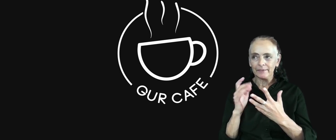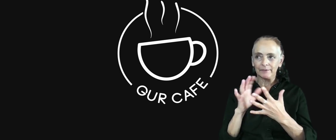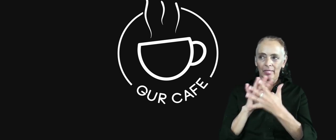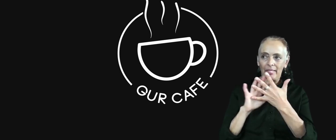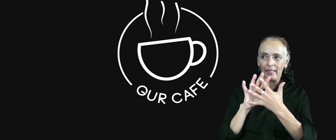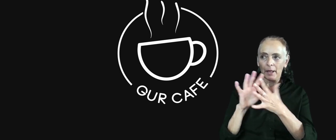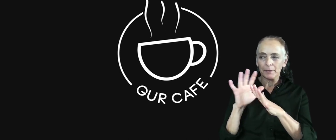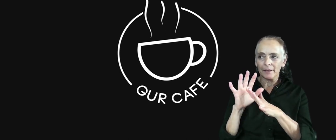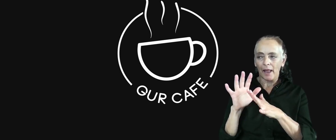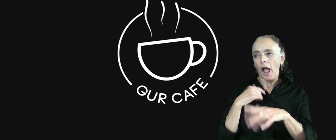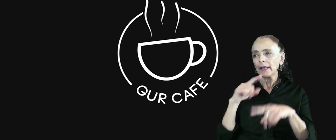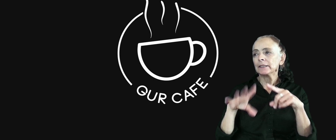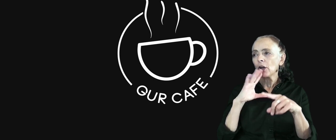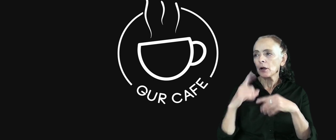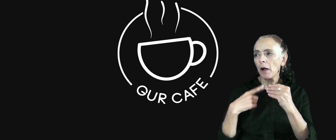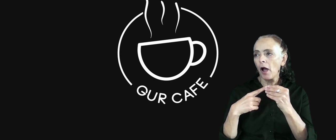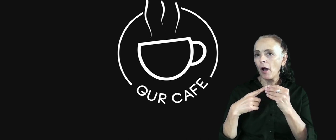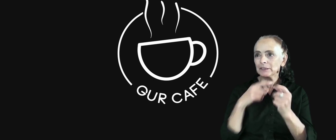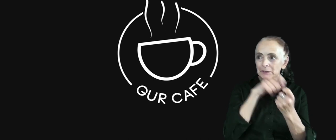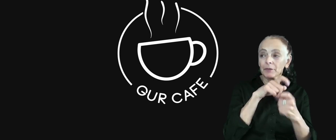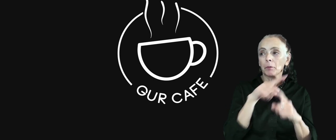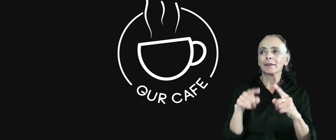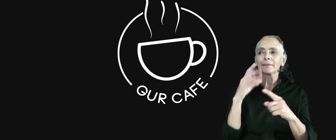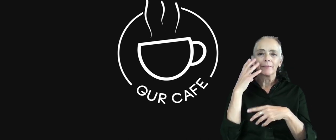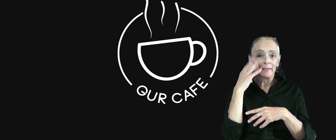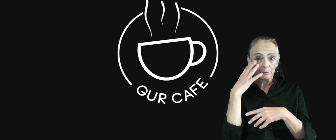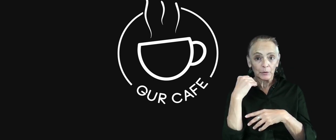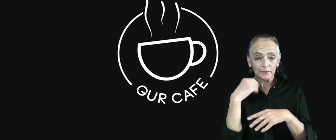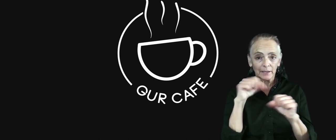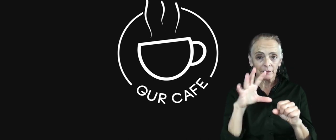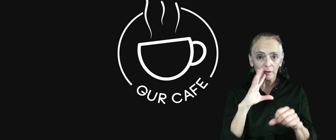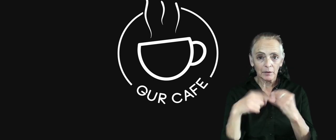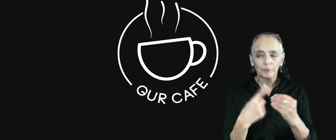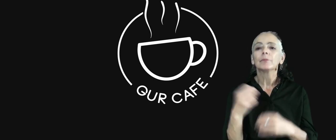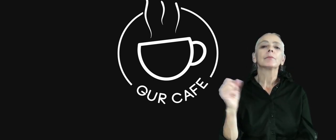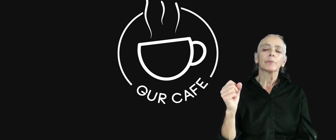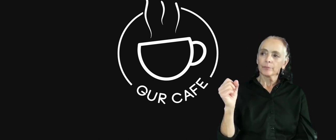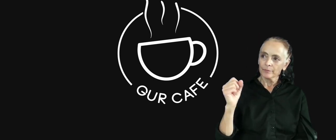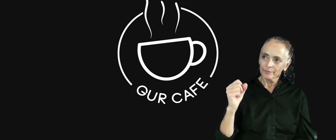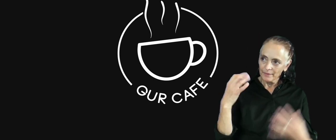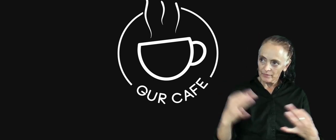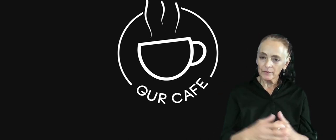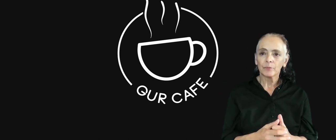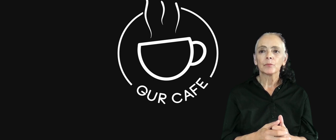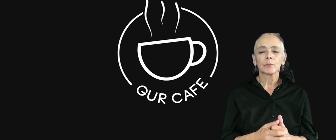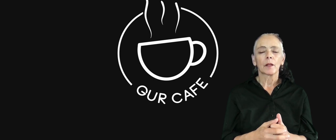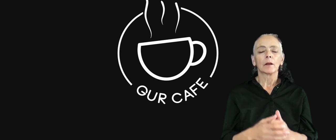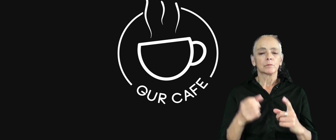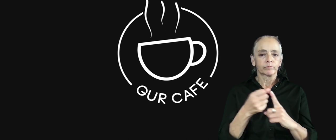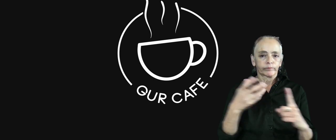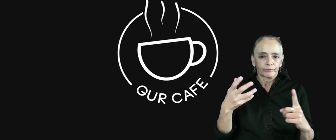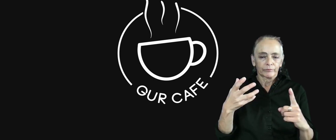but you can talk about the experience because that's a very good example, I believe. Yeah, for sure. I think to give as much context as I